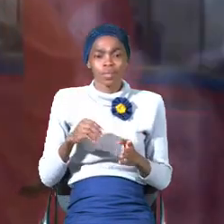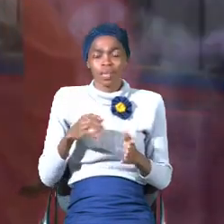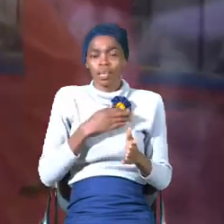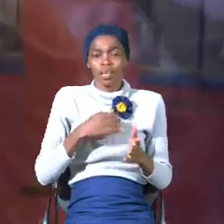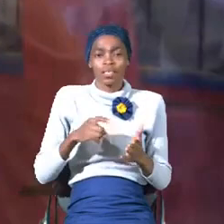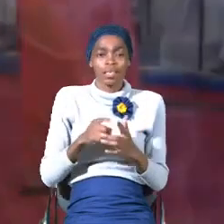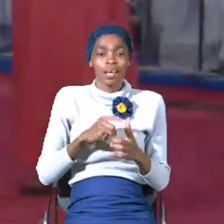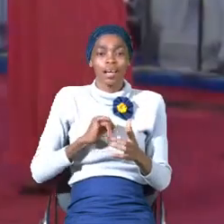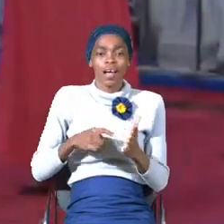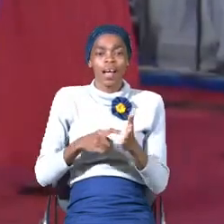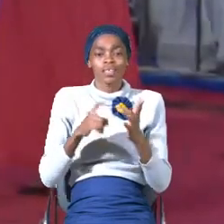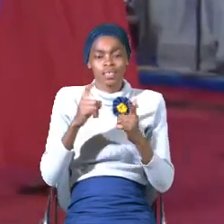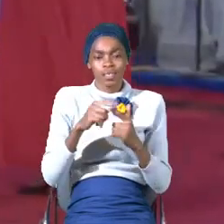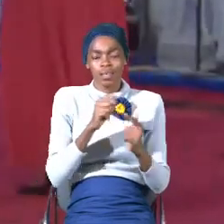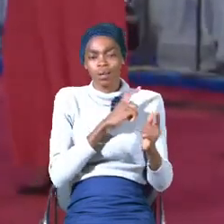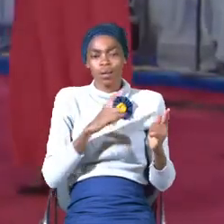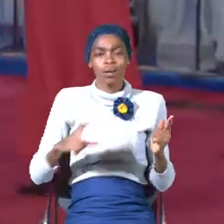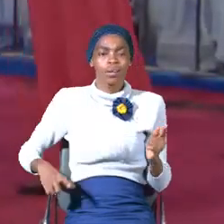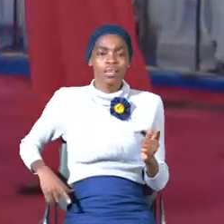Then I ask the Lord,